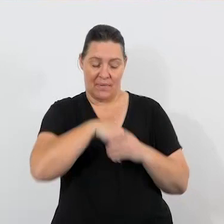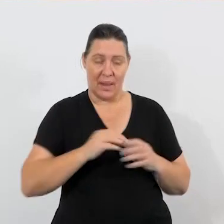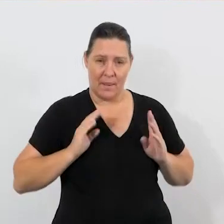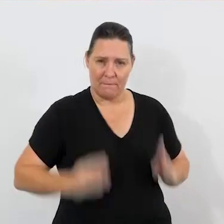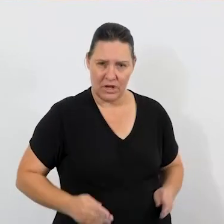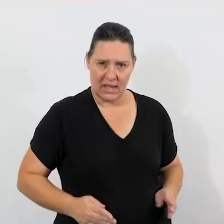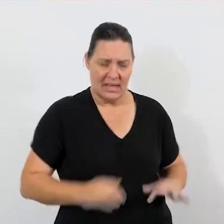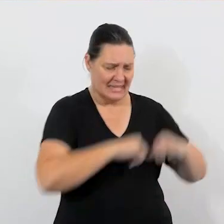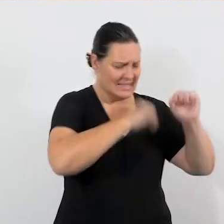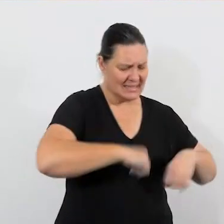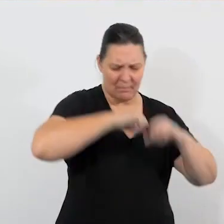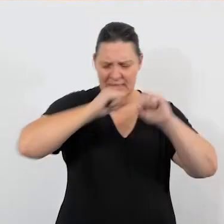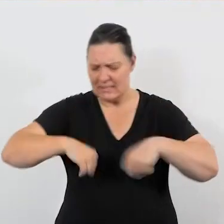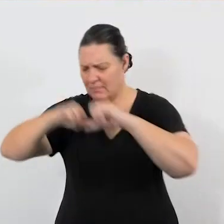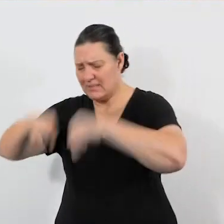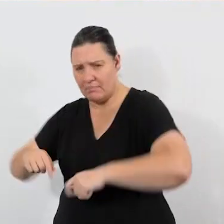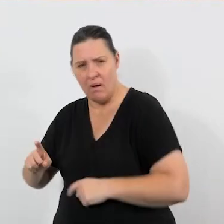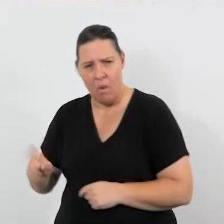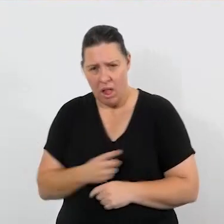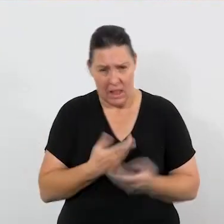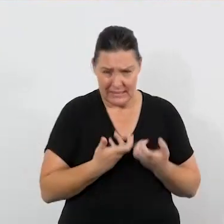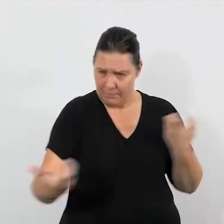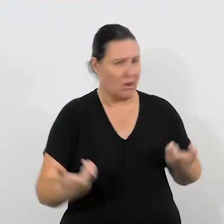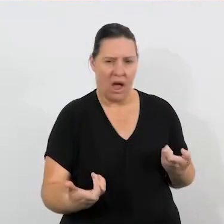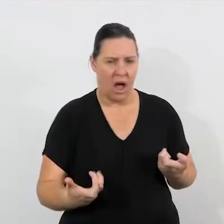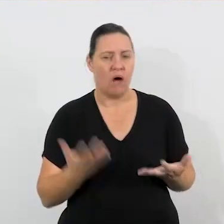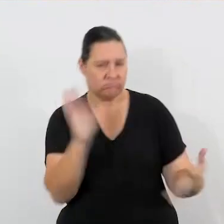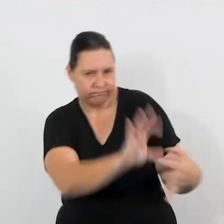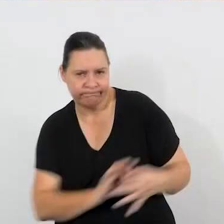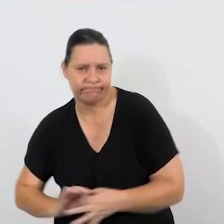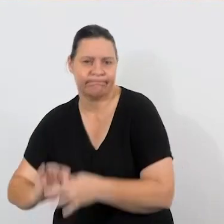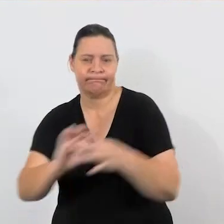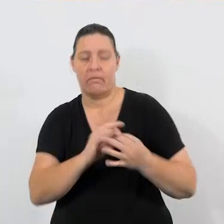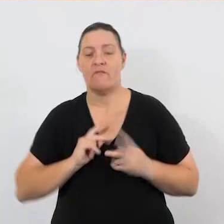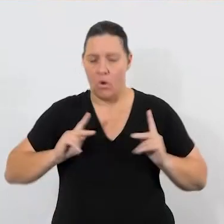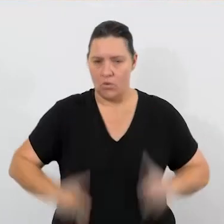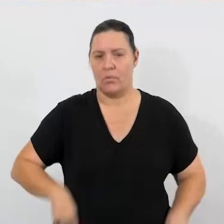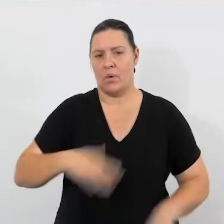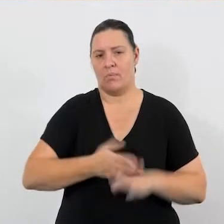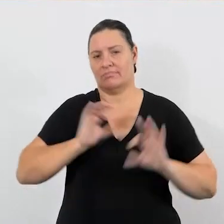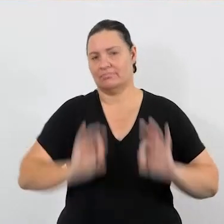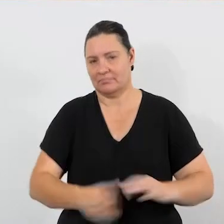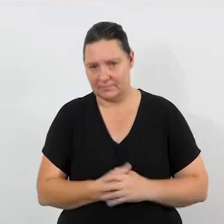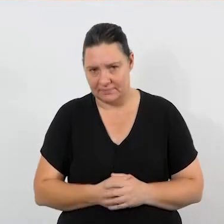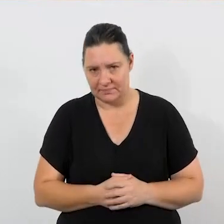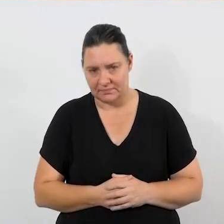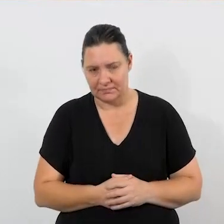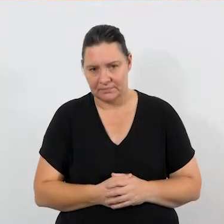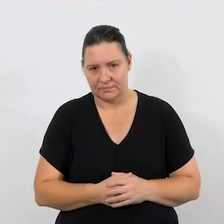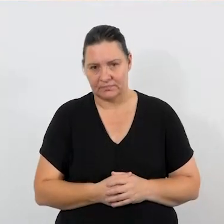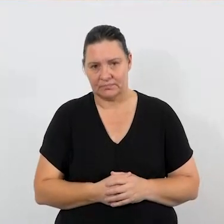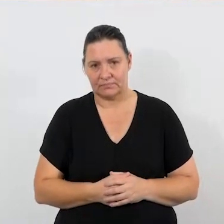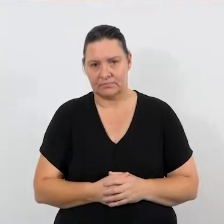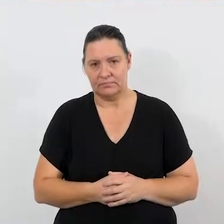the body there's a lot of systems, and these systems work together in order for a human being to function properly.